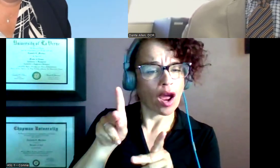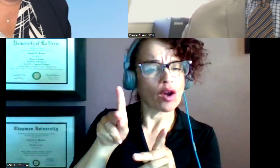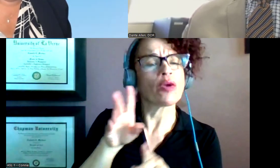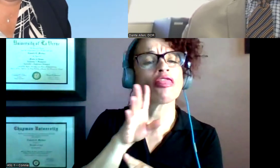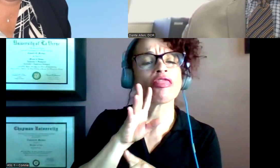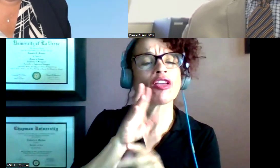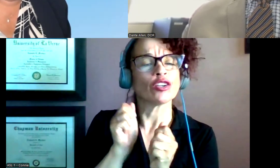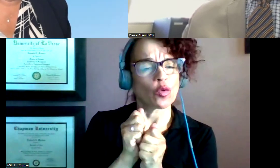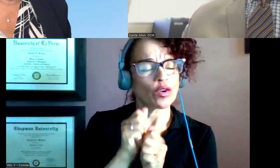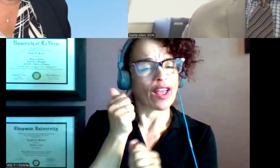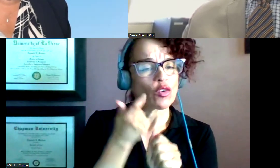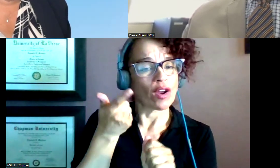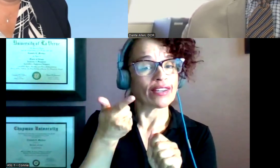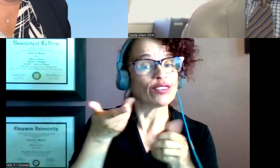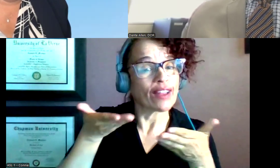few words to everyone.